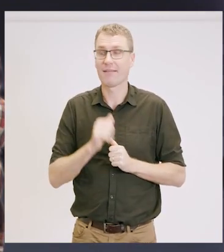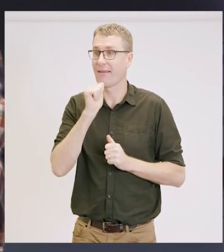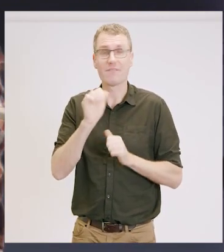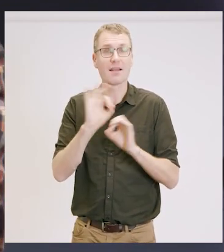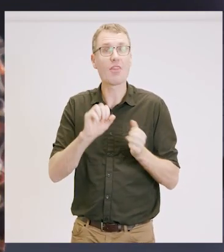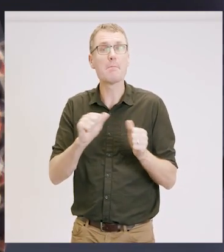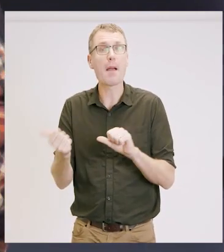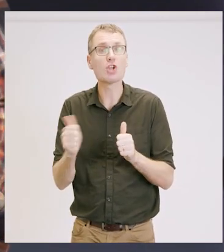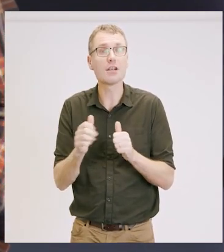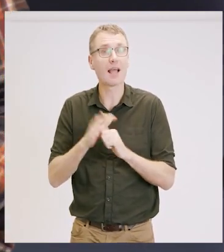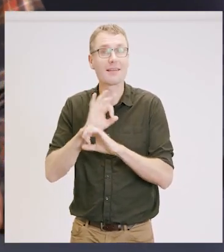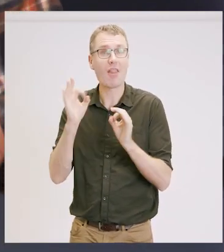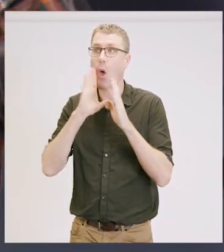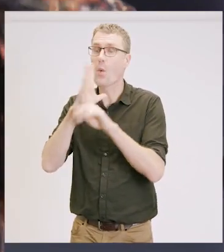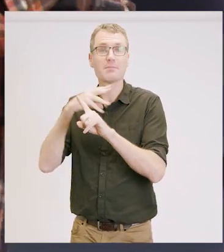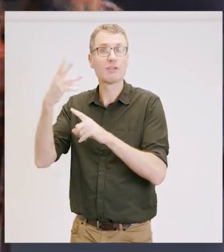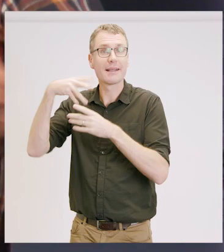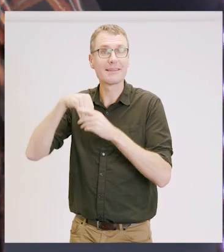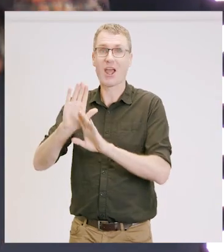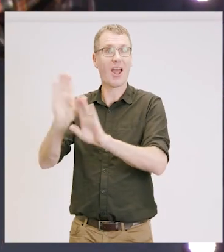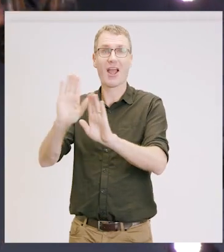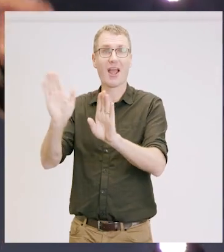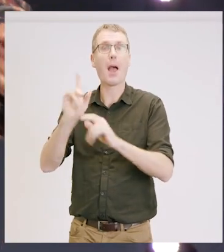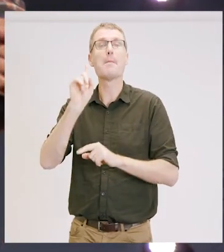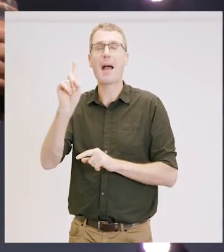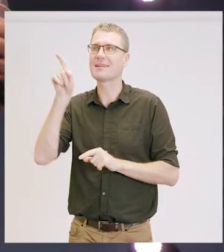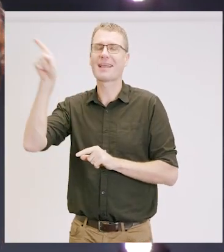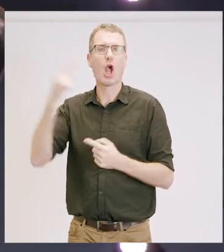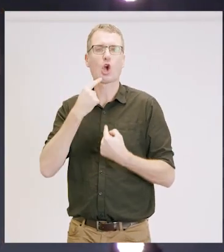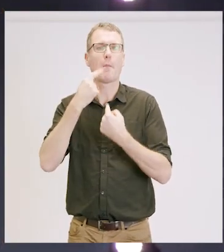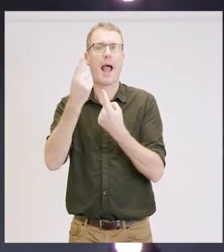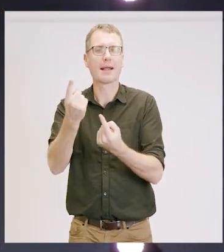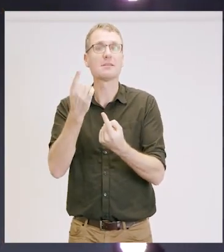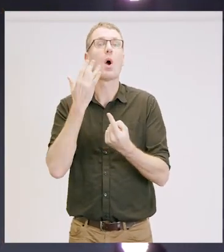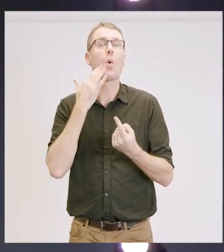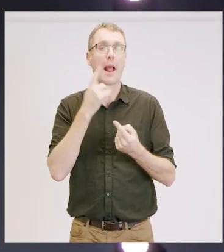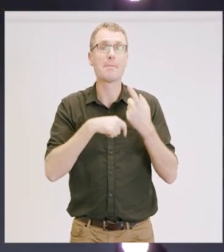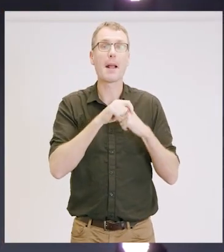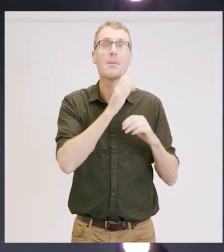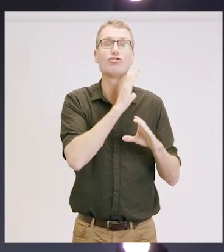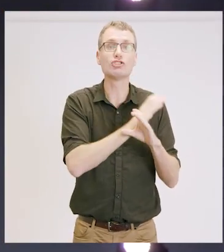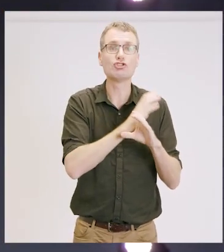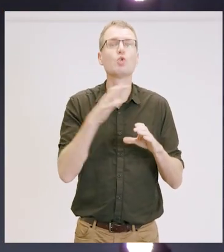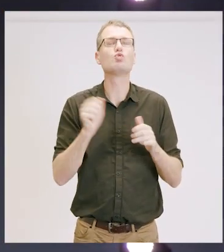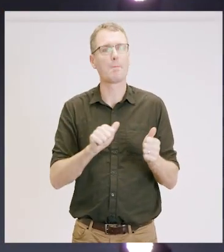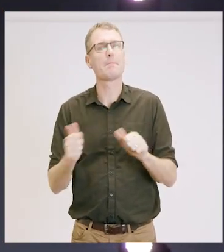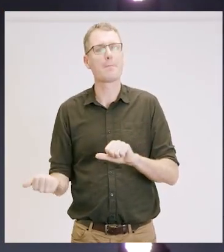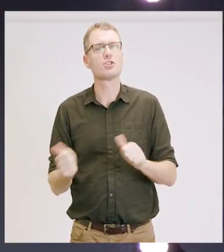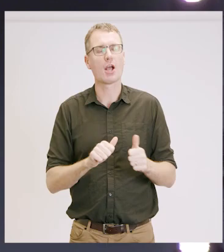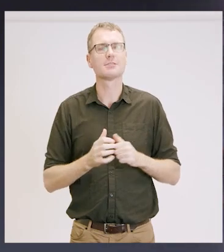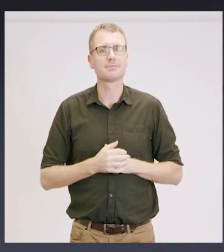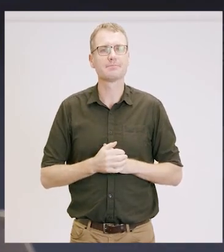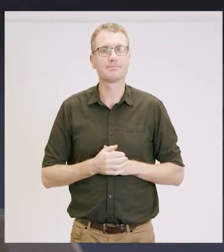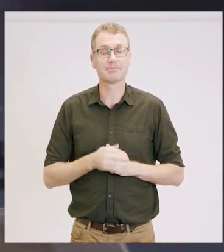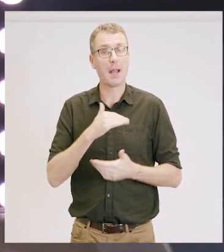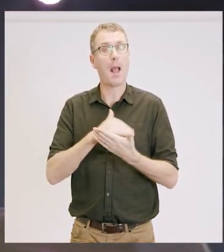baptized. But the command is that when we repent, that we do get baptized, that those things are together. And part of it is